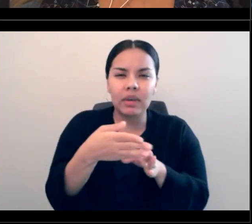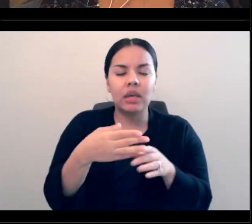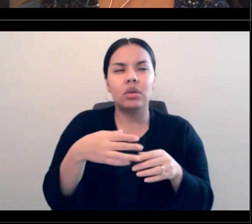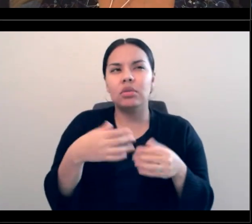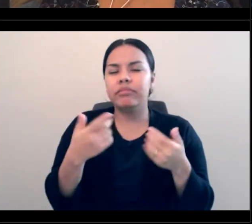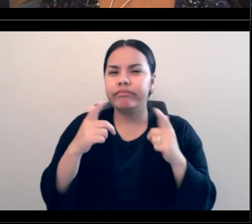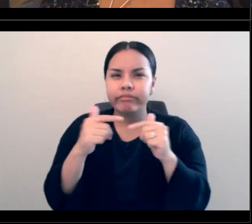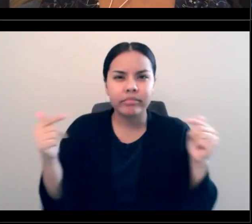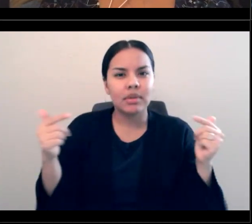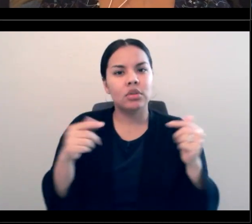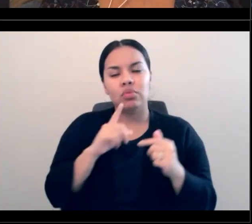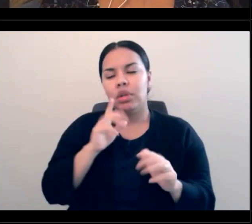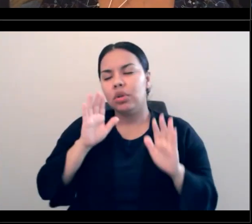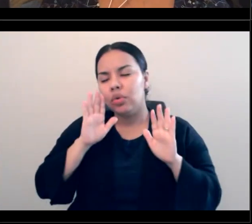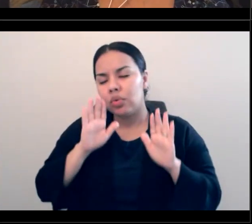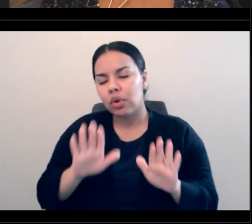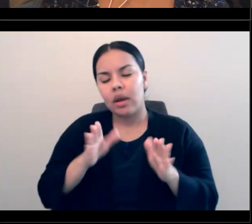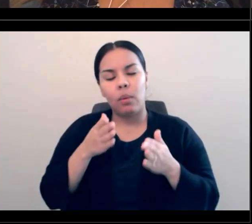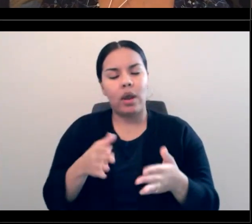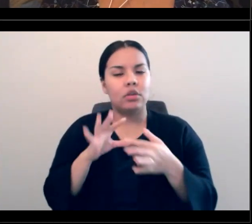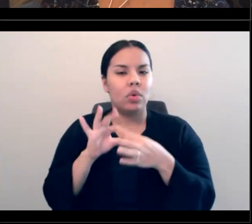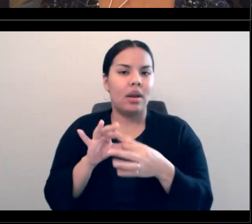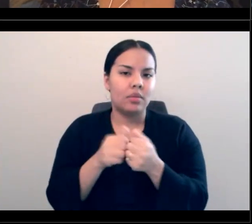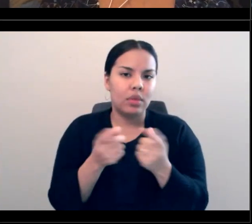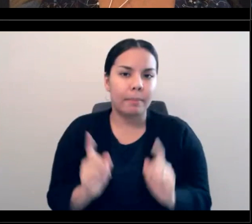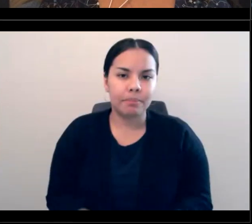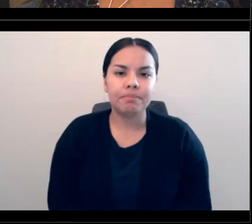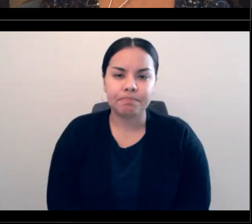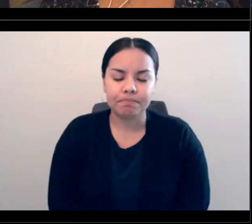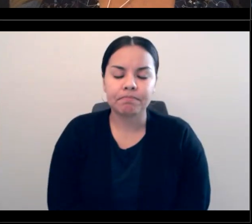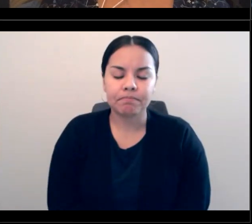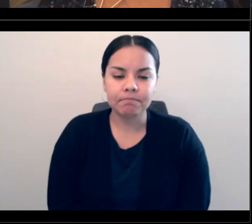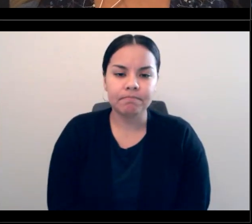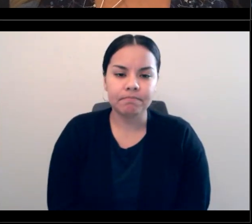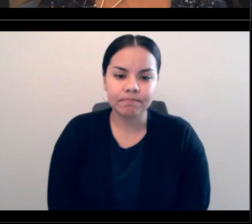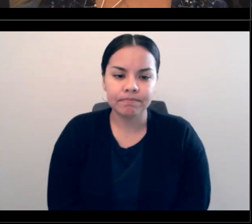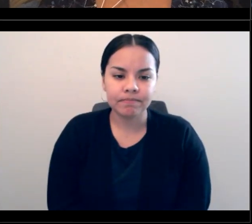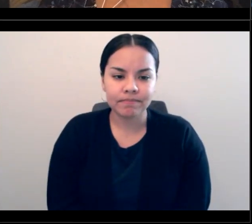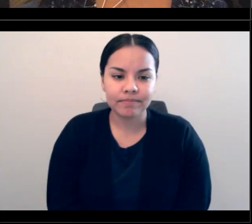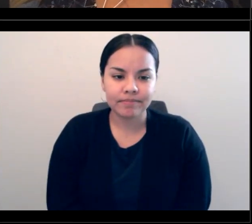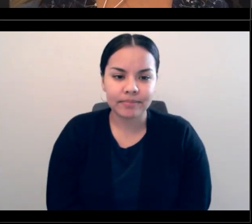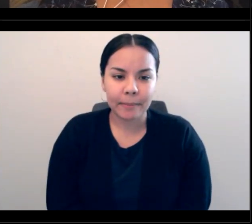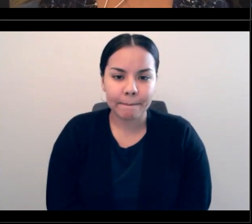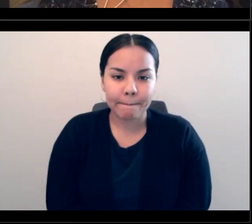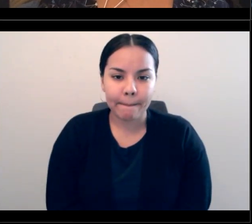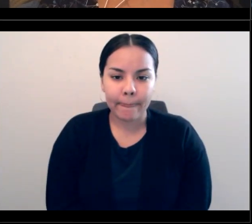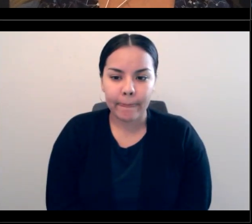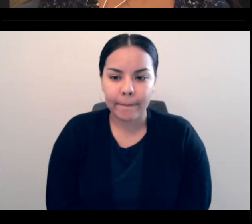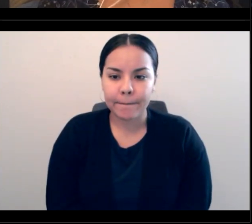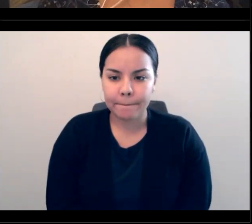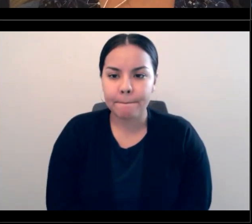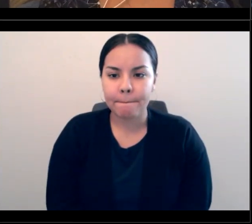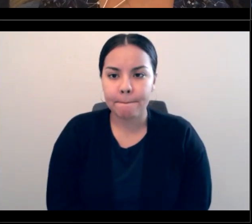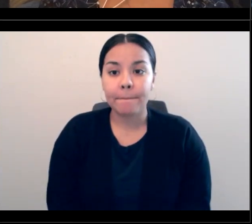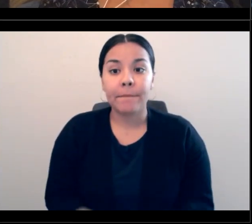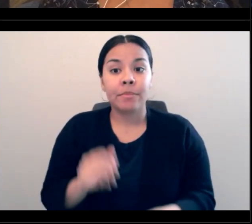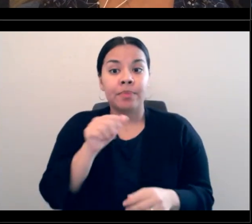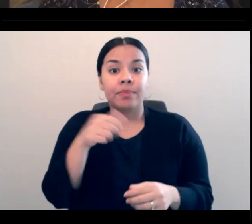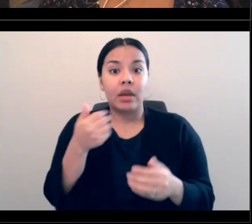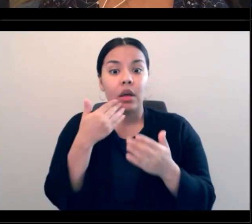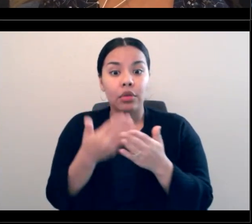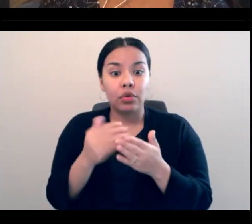connect. Here's a good question. What